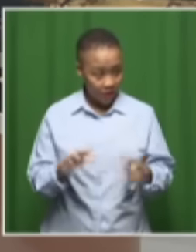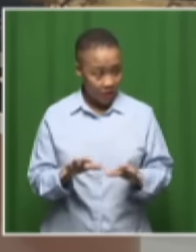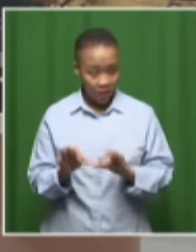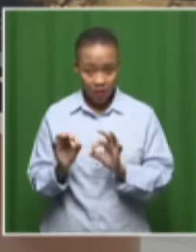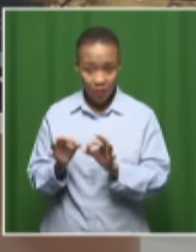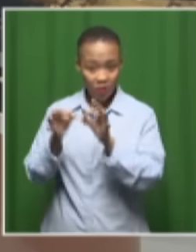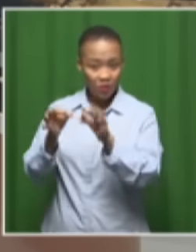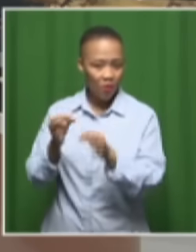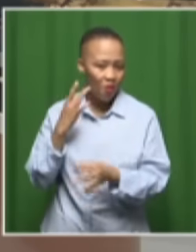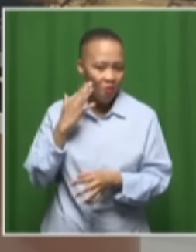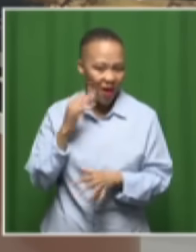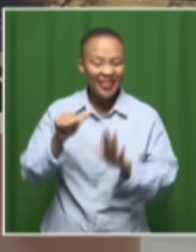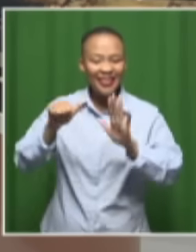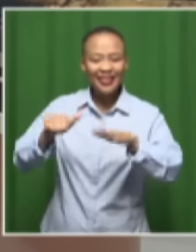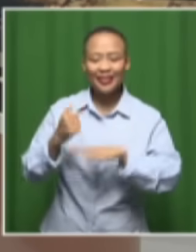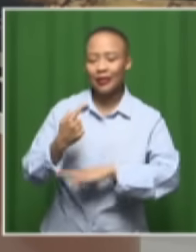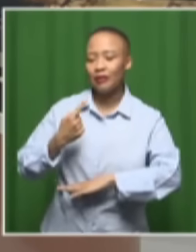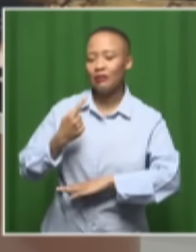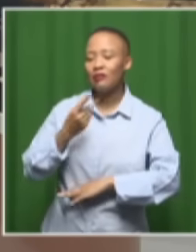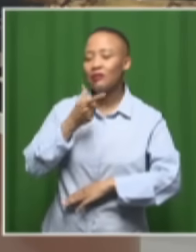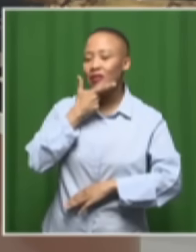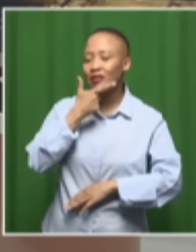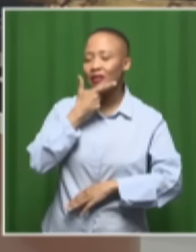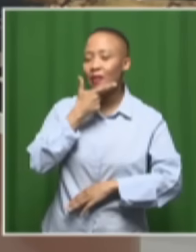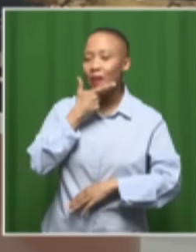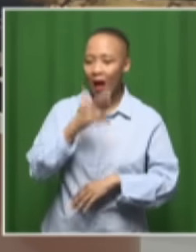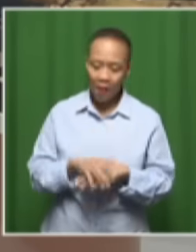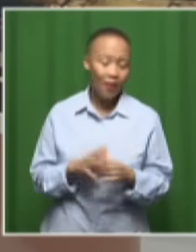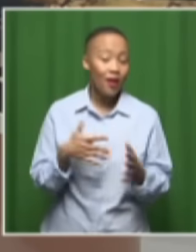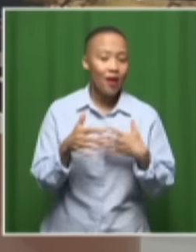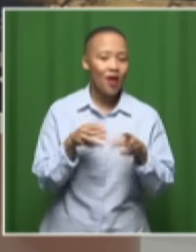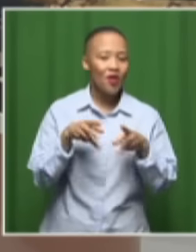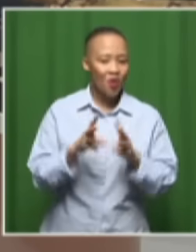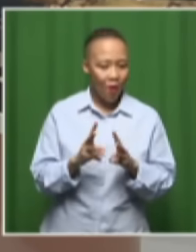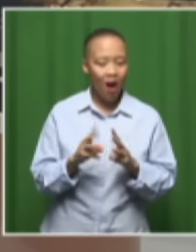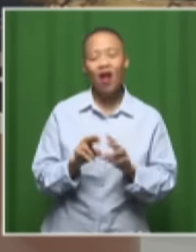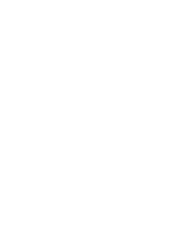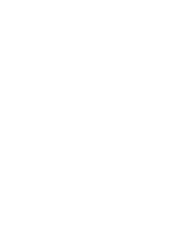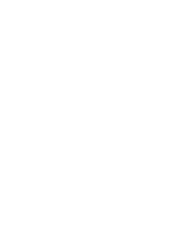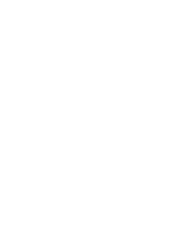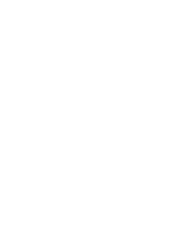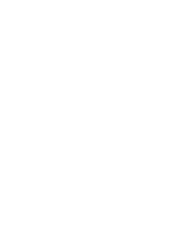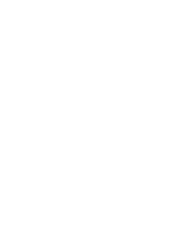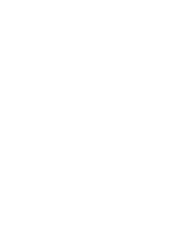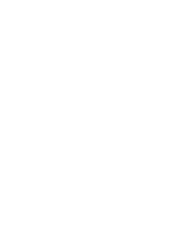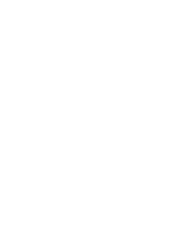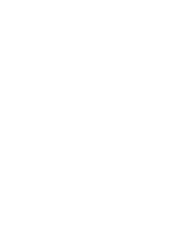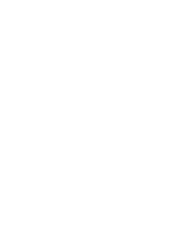let's see what happens then. I don't know. Anyway, those are your trending topics, and that's where we'll leave that for now.